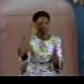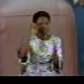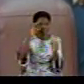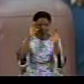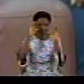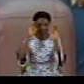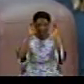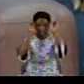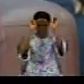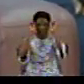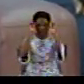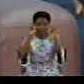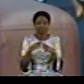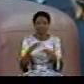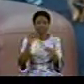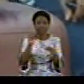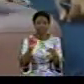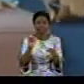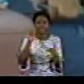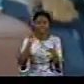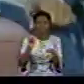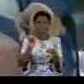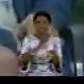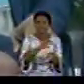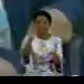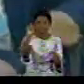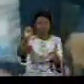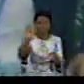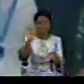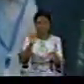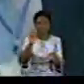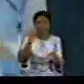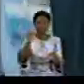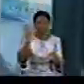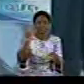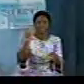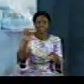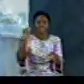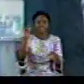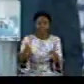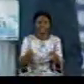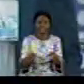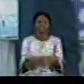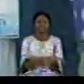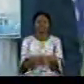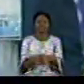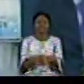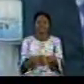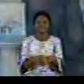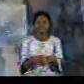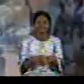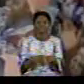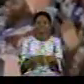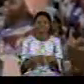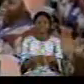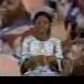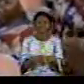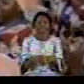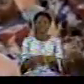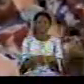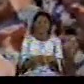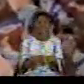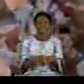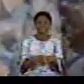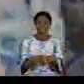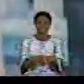dairy in the blessing of dr mrs a people gloria jerry she is